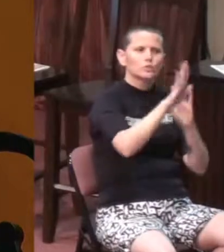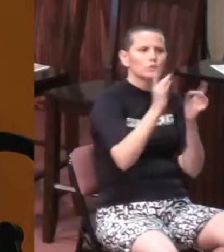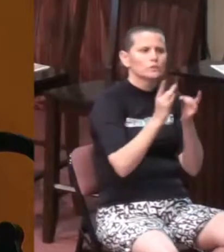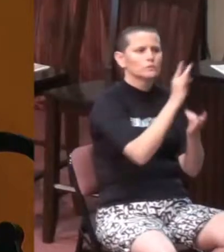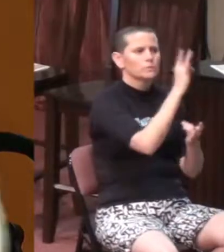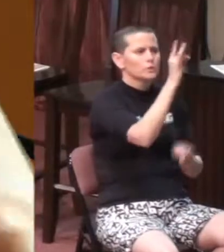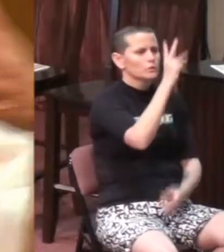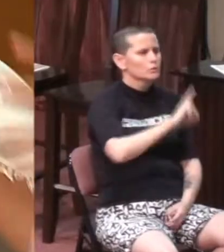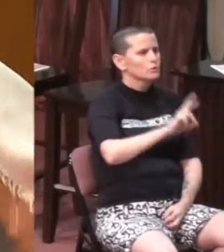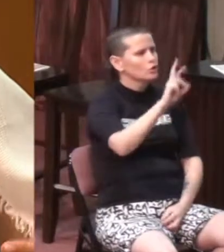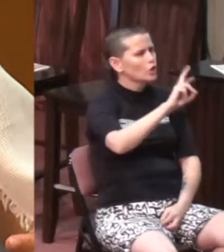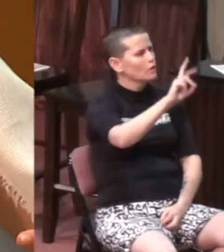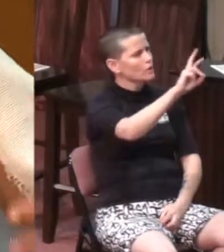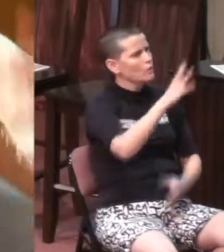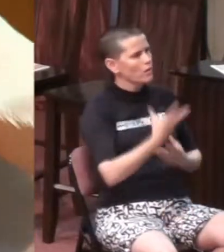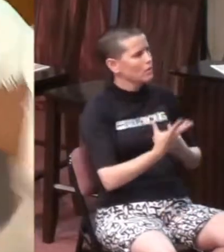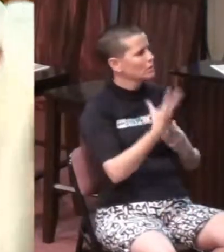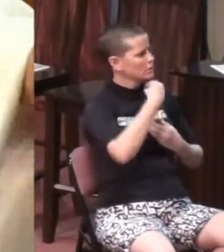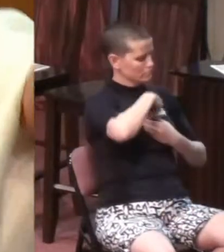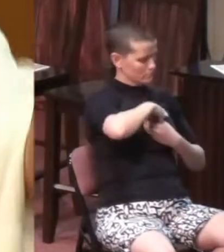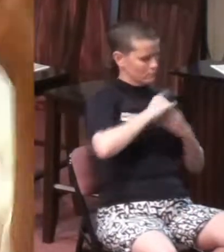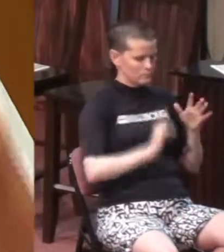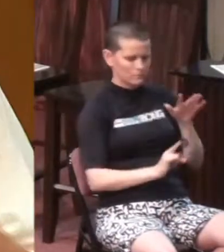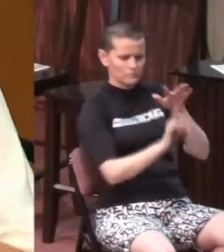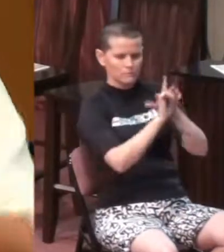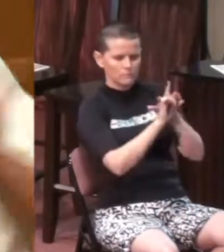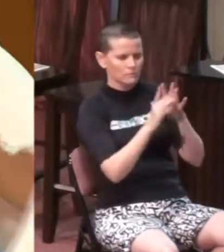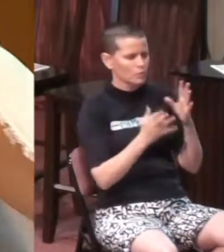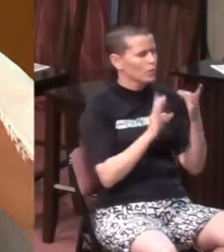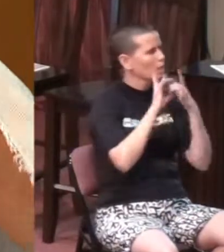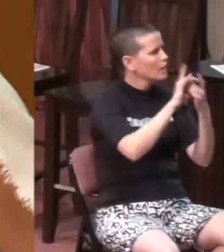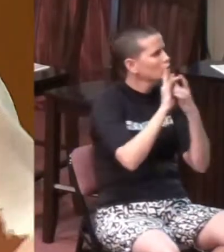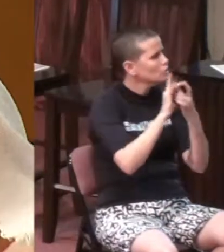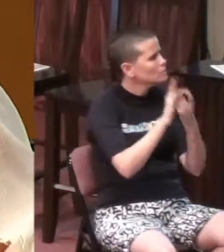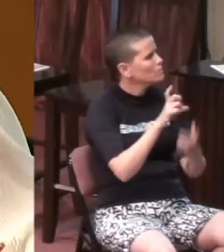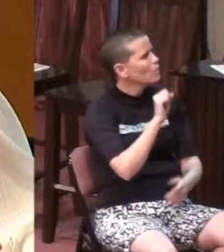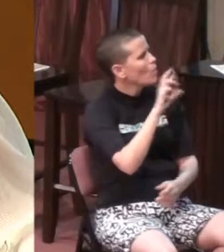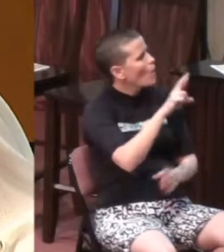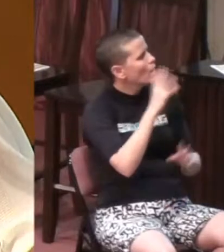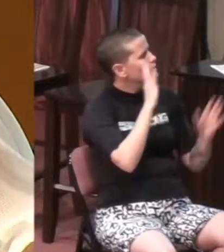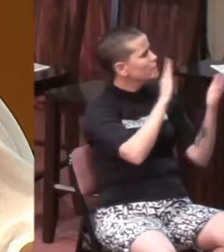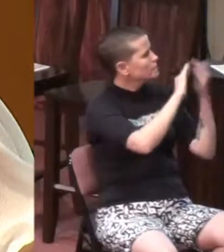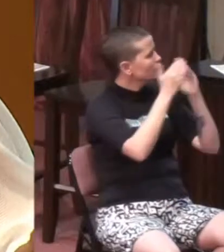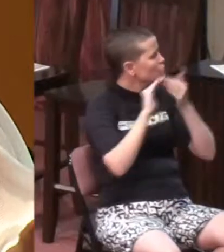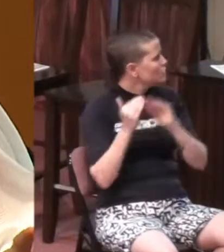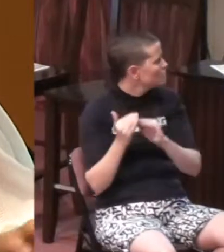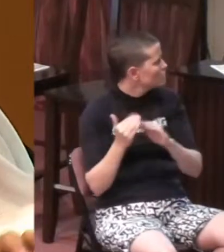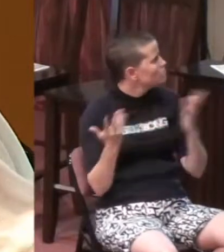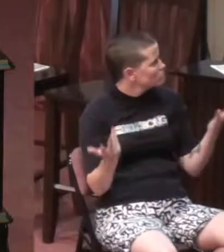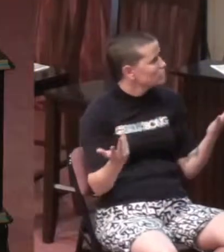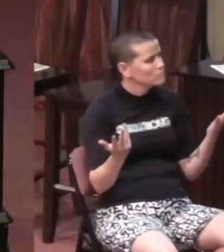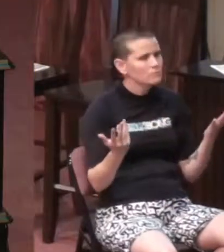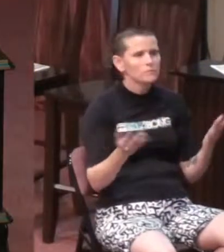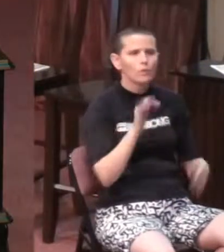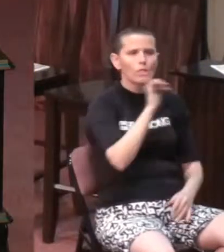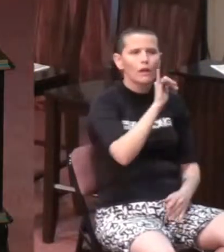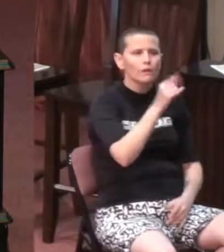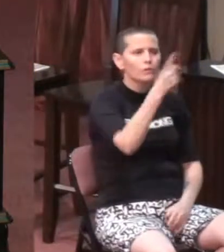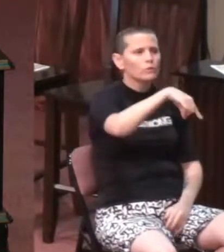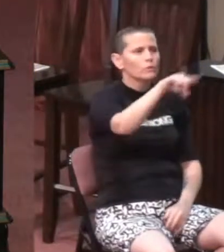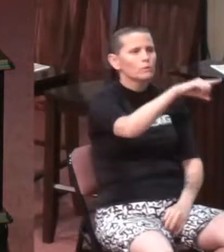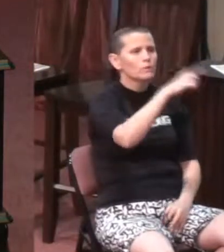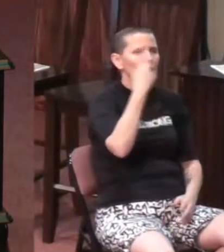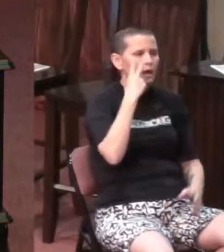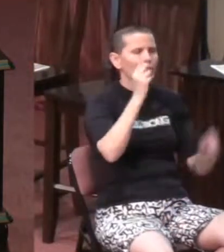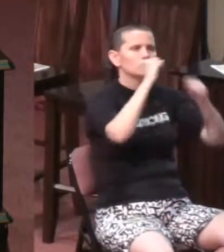it's within, whether it's how you show up, whether it's in relationship, or whether it's within the relationship with the world. A state of clarity that allows